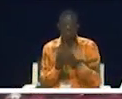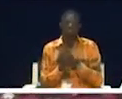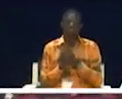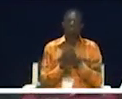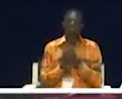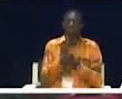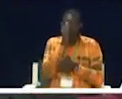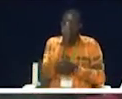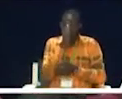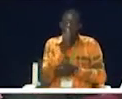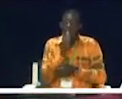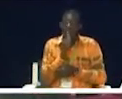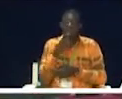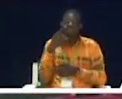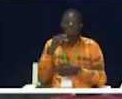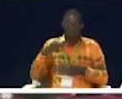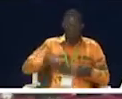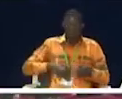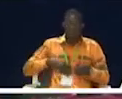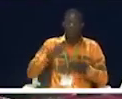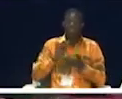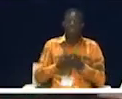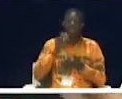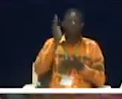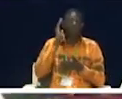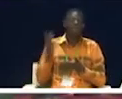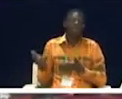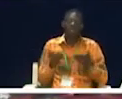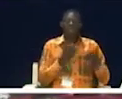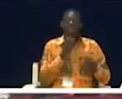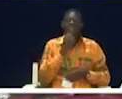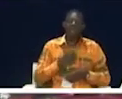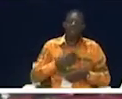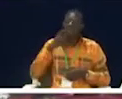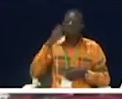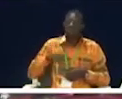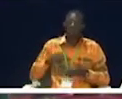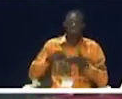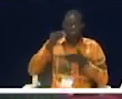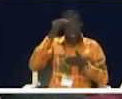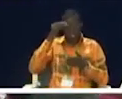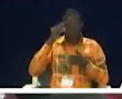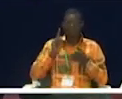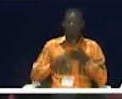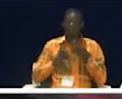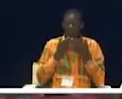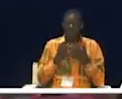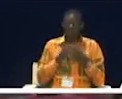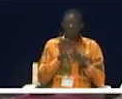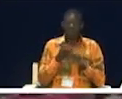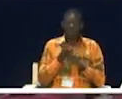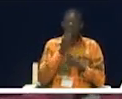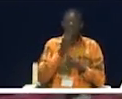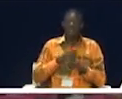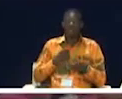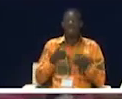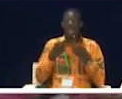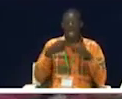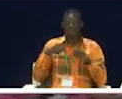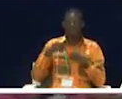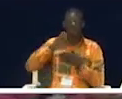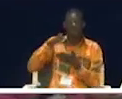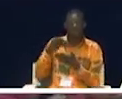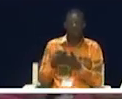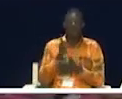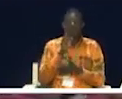The womb that will carry Samuel must learn how to wait. Because when baby Samuel arrives, one Samuel is